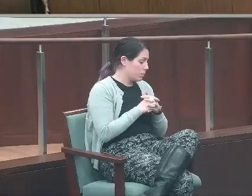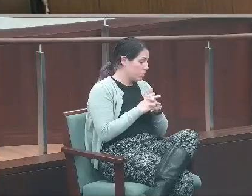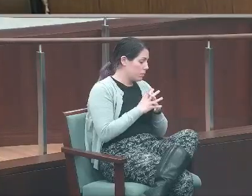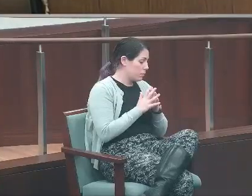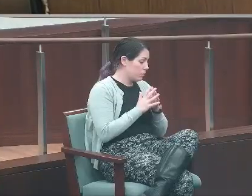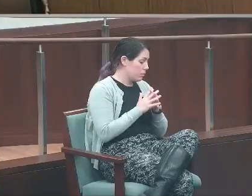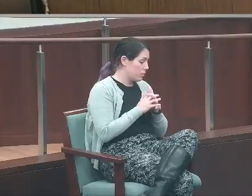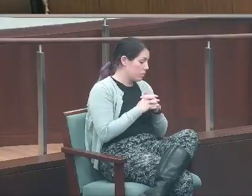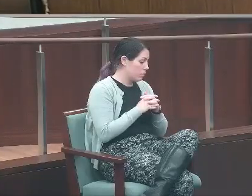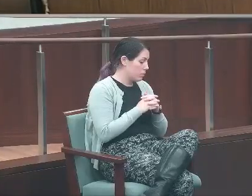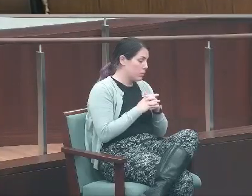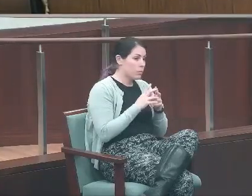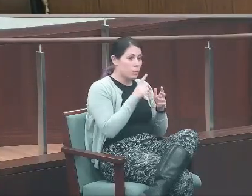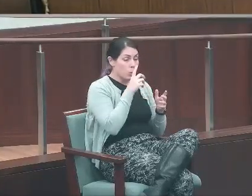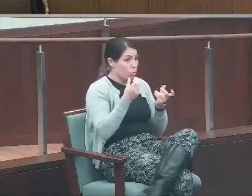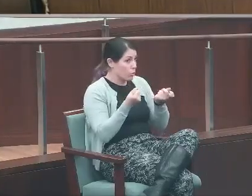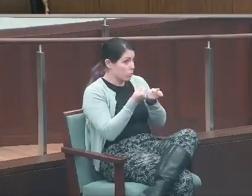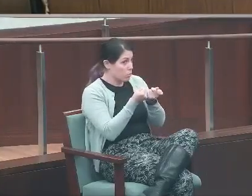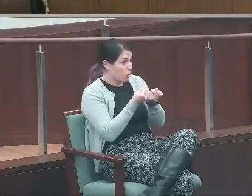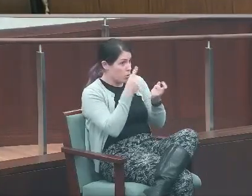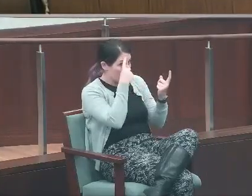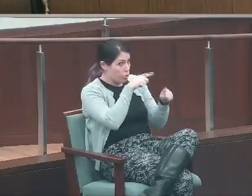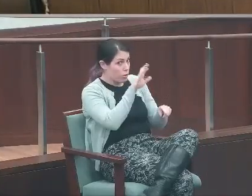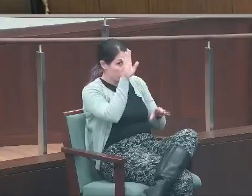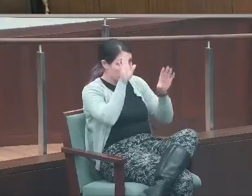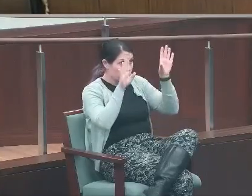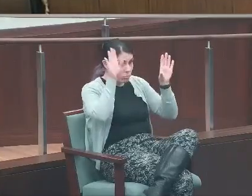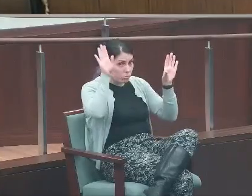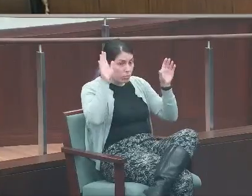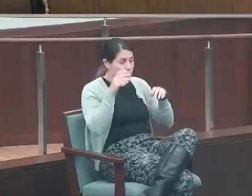And all those in favor, please raise your hand.